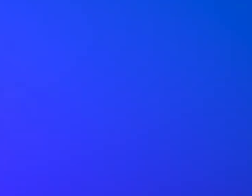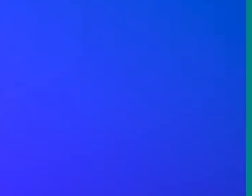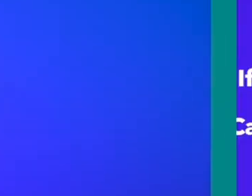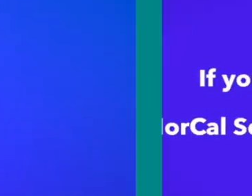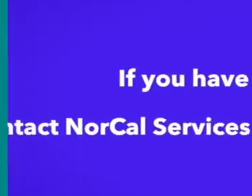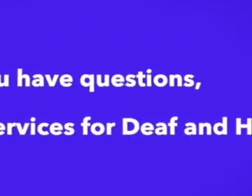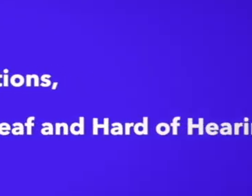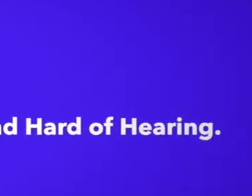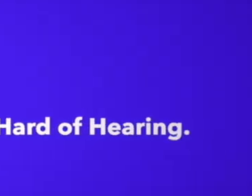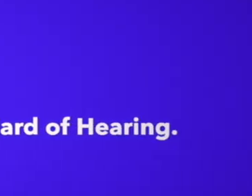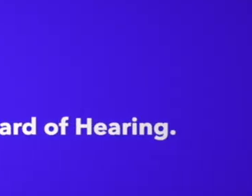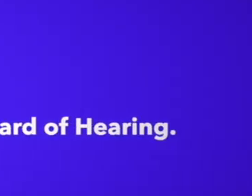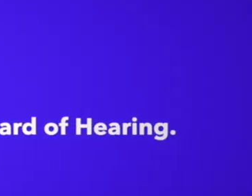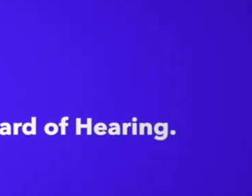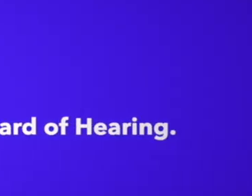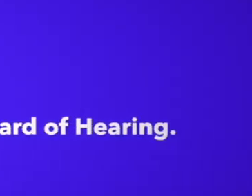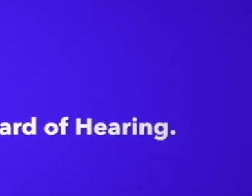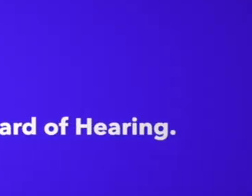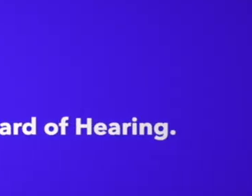needs.